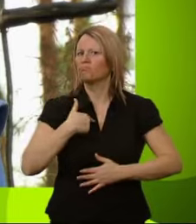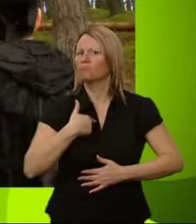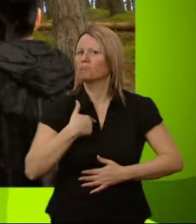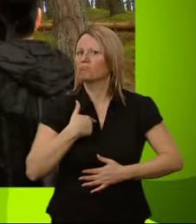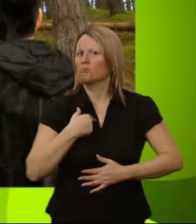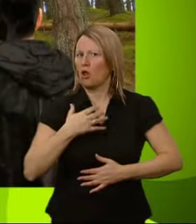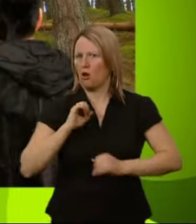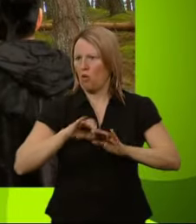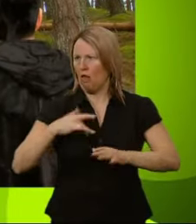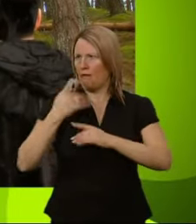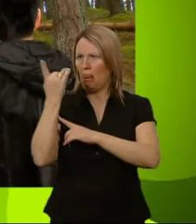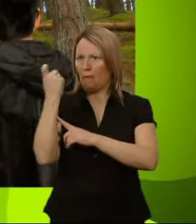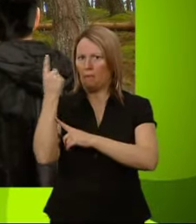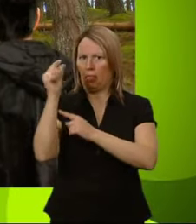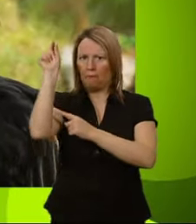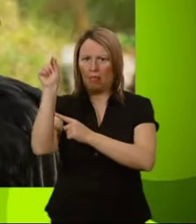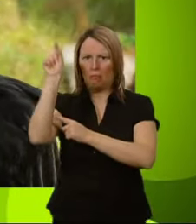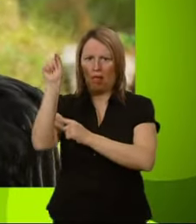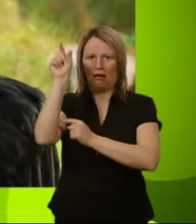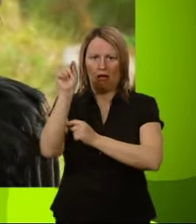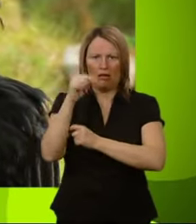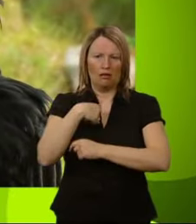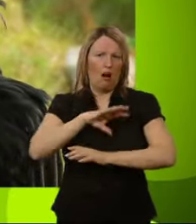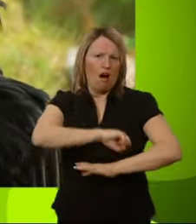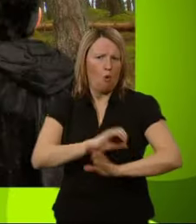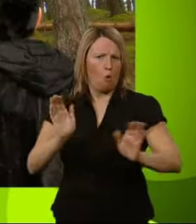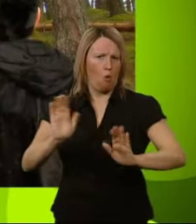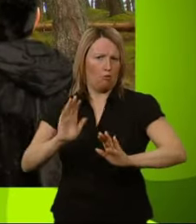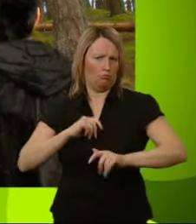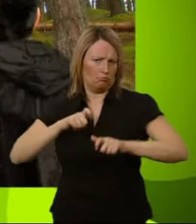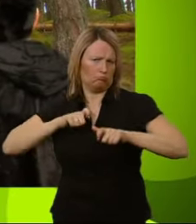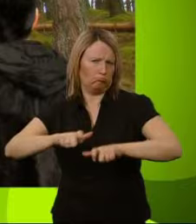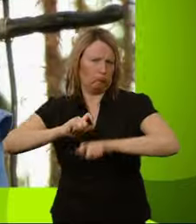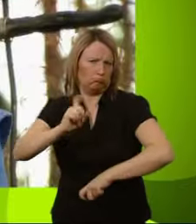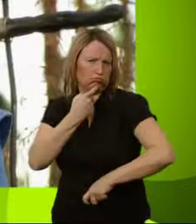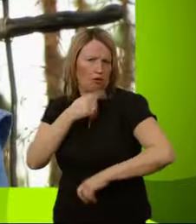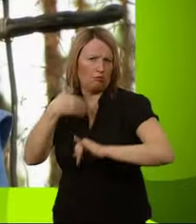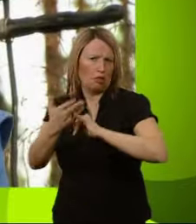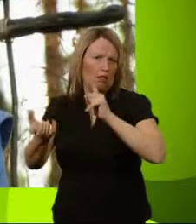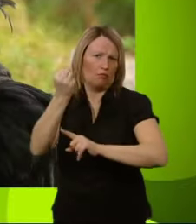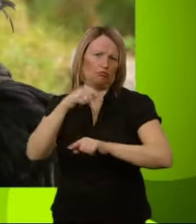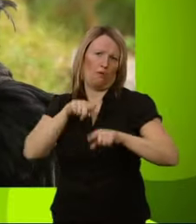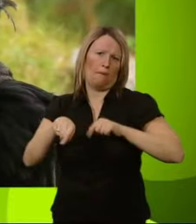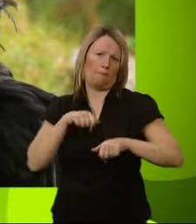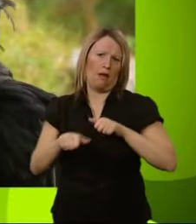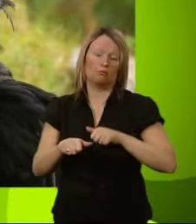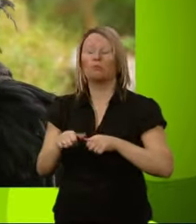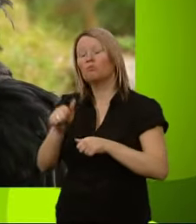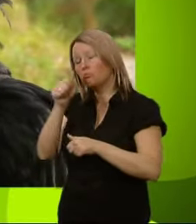but I'm not going to be disheartened. I'm determined to carry on and not let anything stop me, and I'm just going to try my best. I wish you